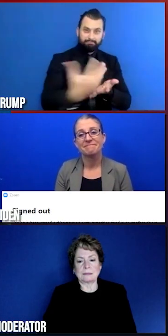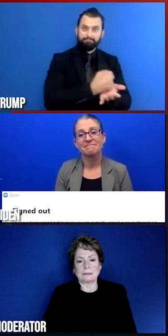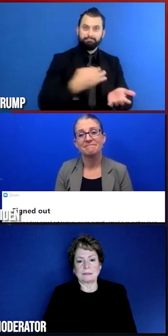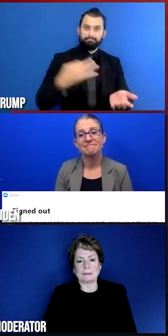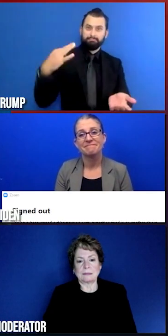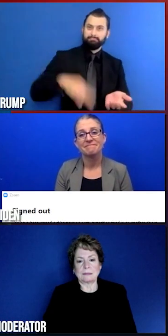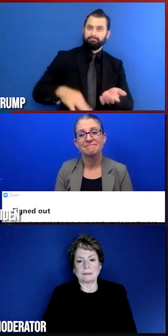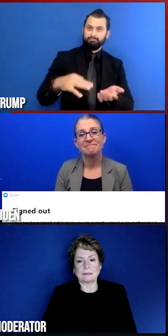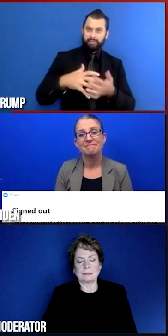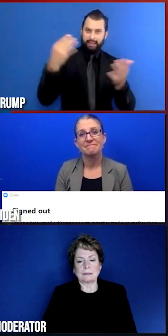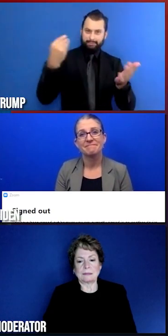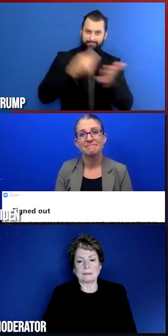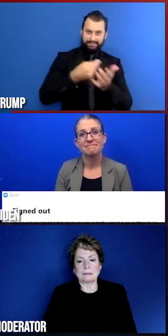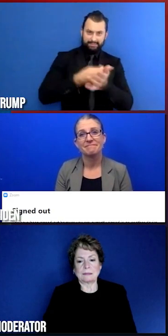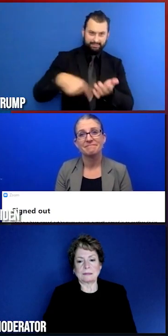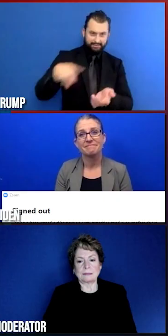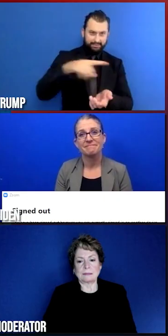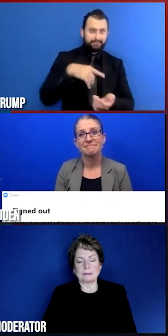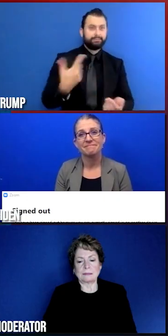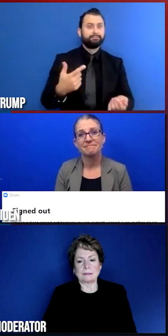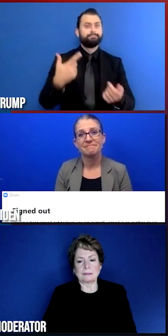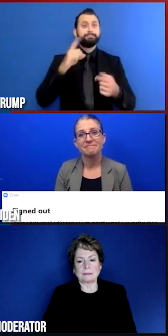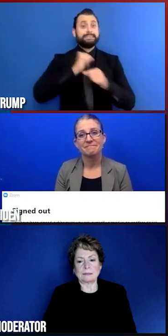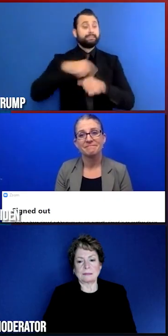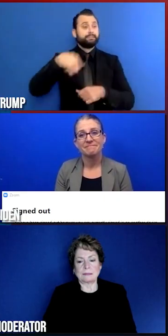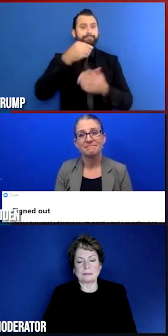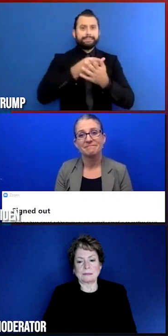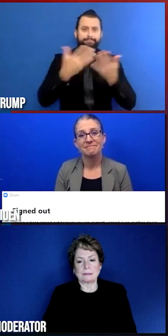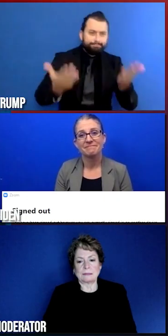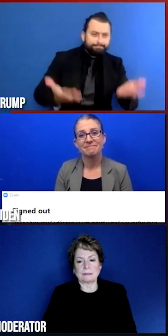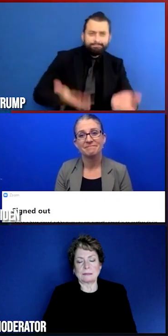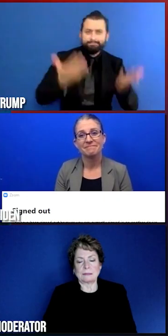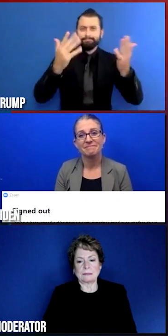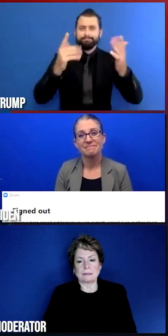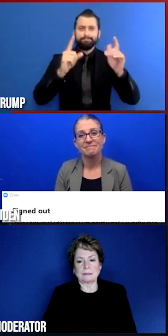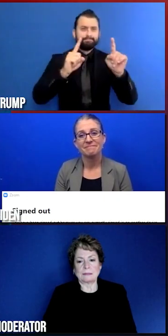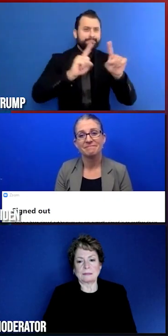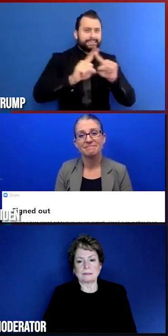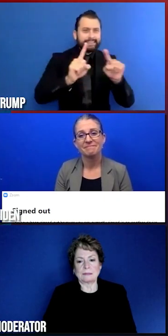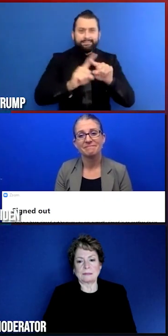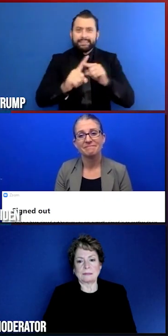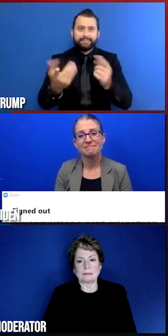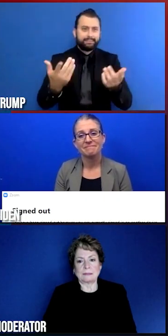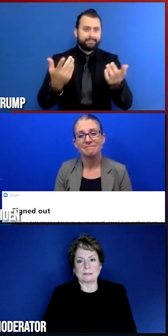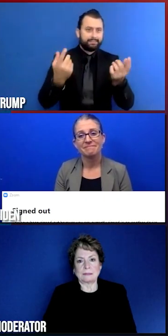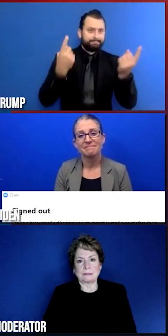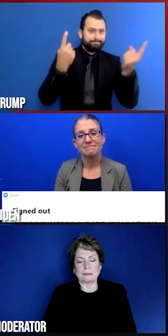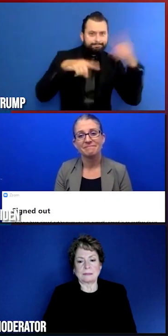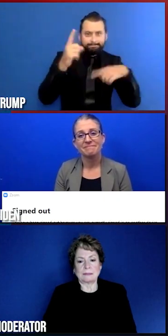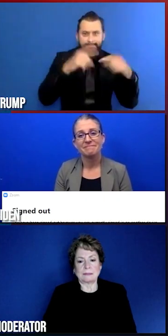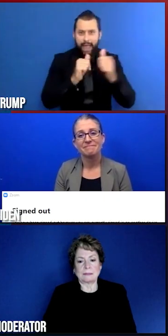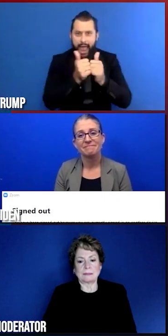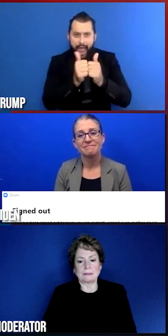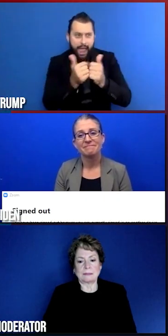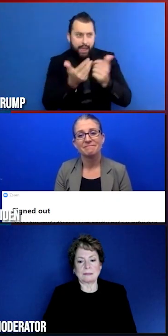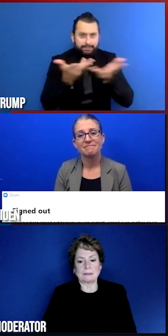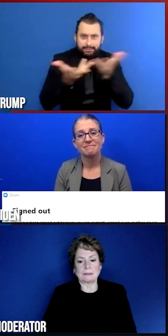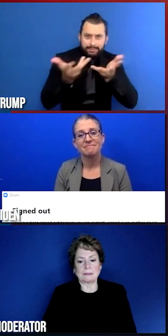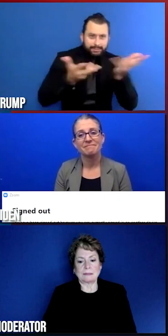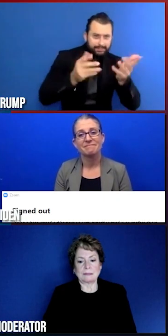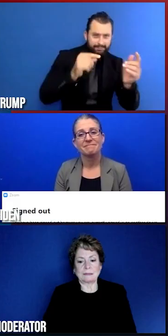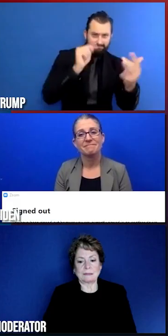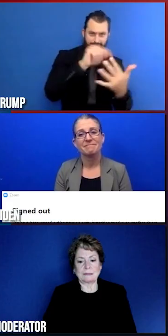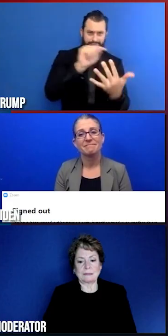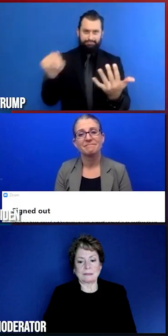Joe. I could raise so much more money as president and as somebody that knows most of those people. I could call the heads of Wall Street, the heads